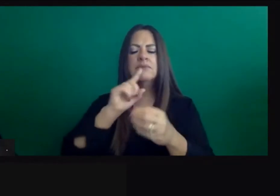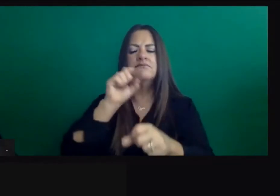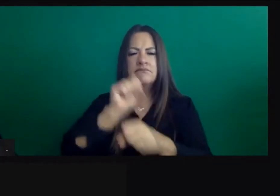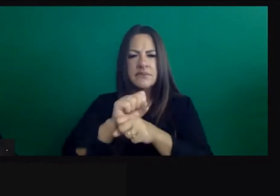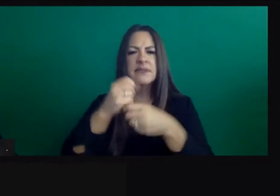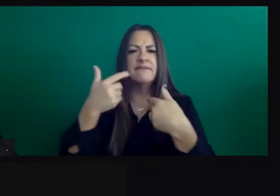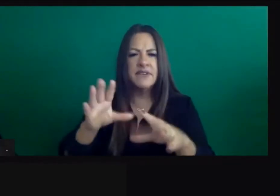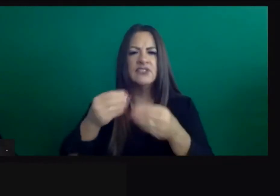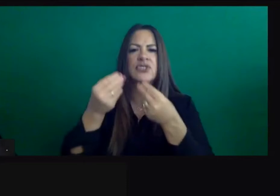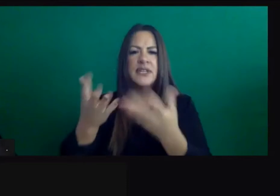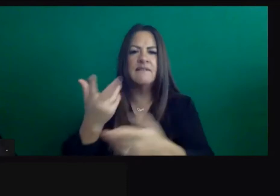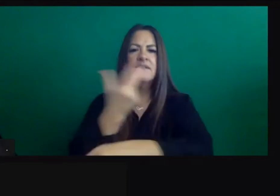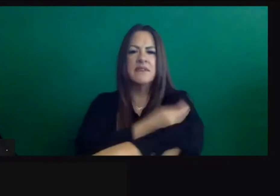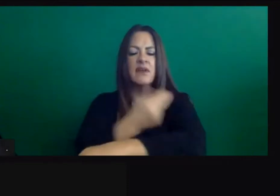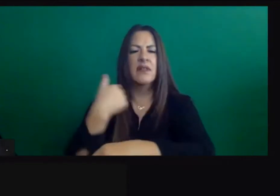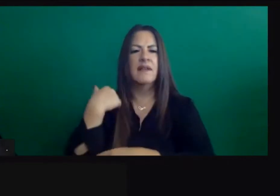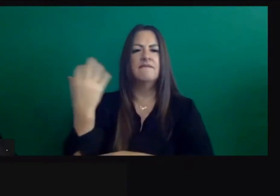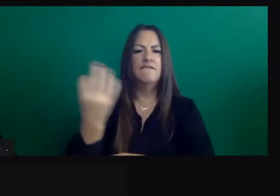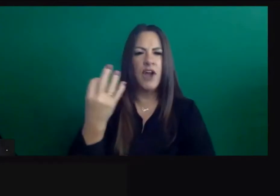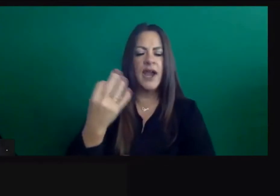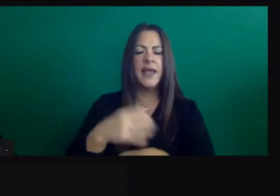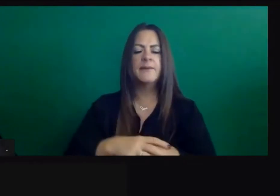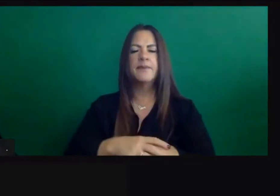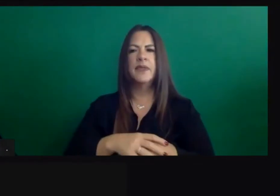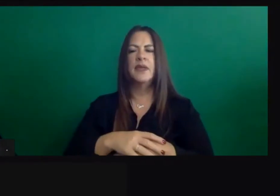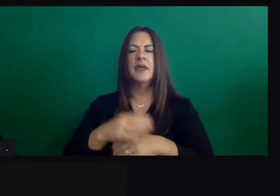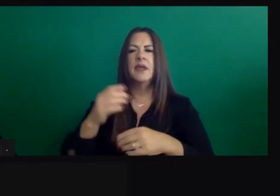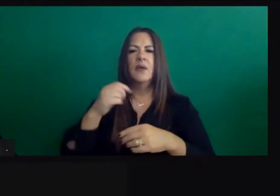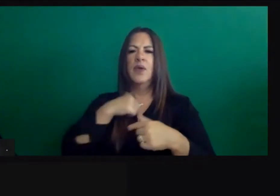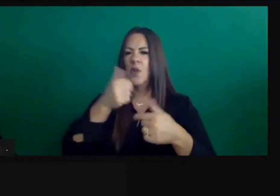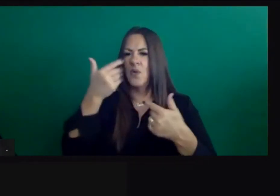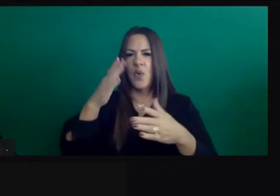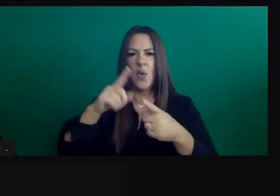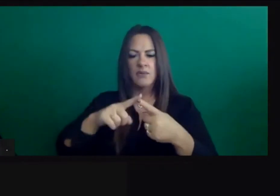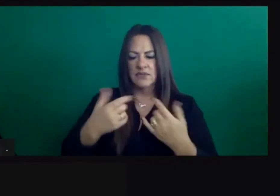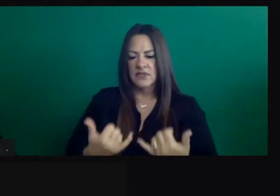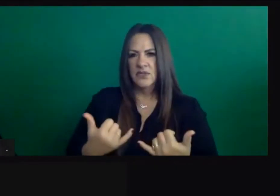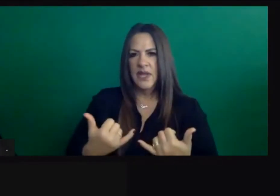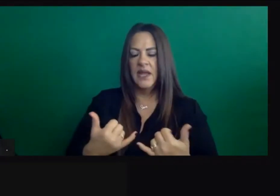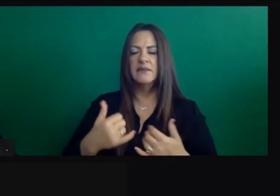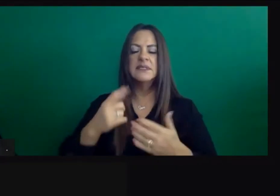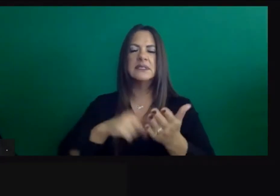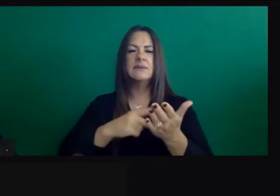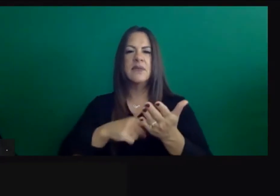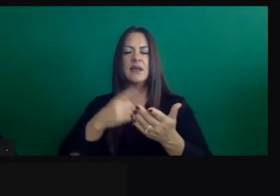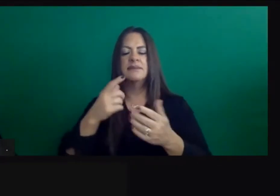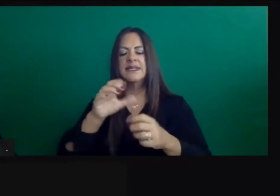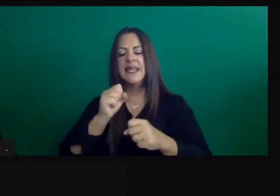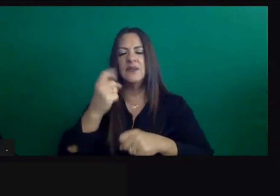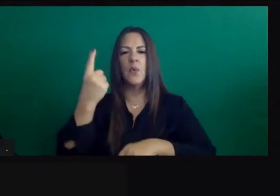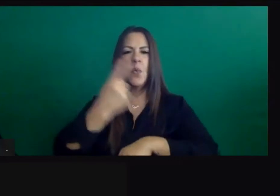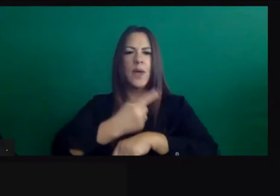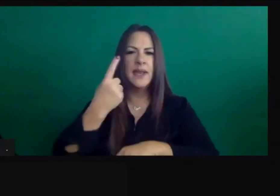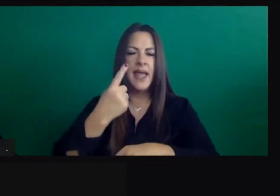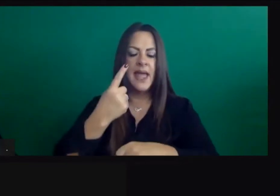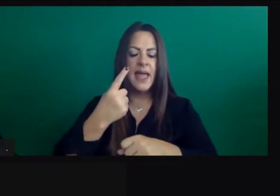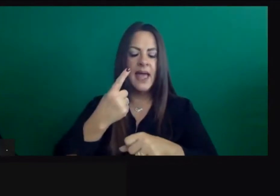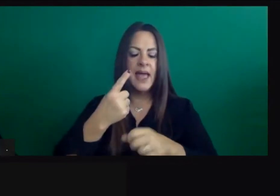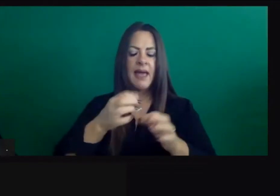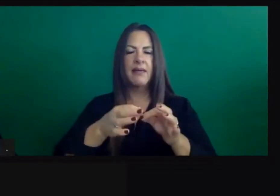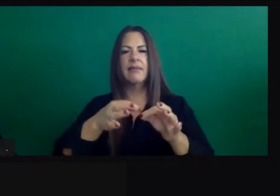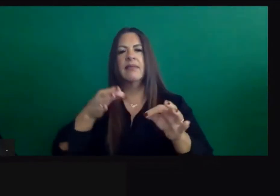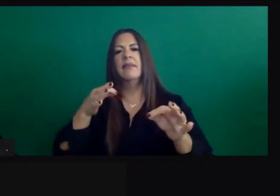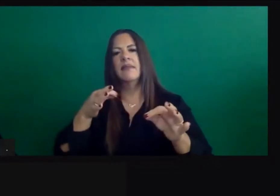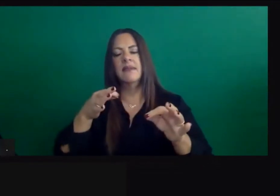it's safest to say that at this point, so even if it's 24 hours longer than we expected or